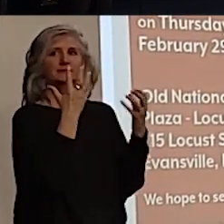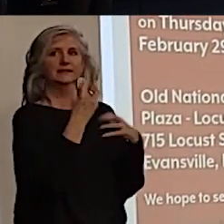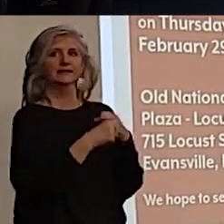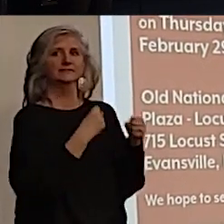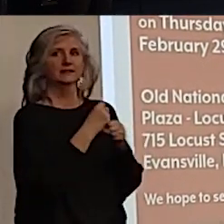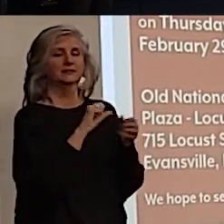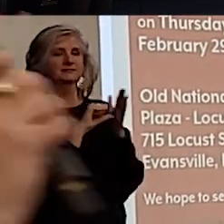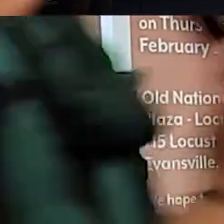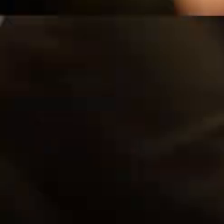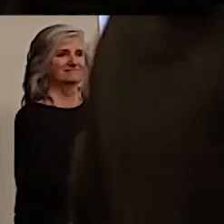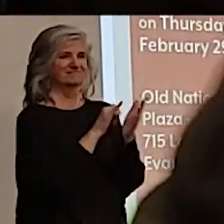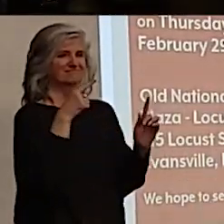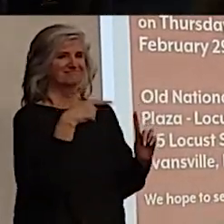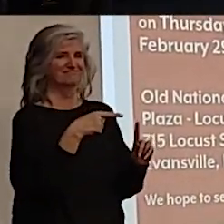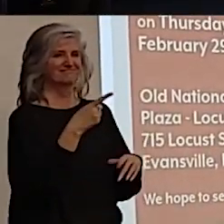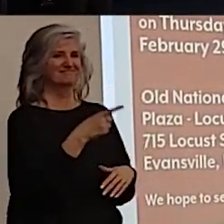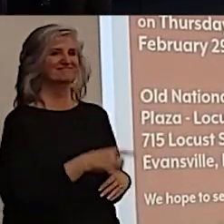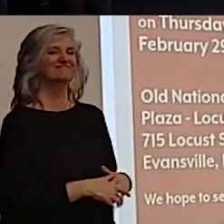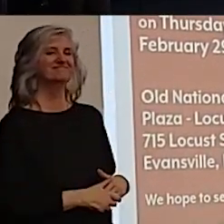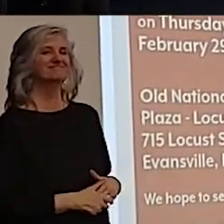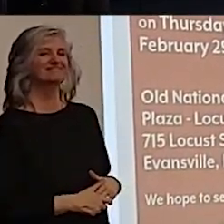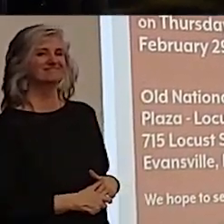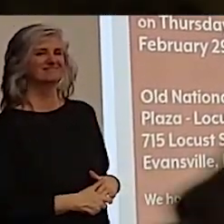wanted to emphasize that point.